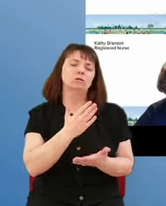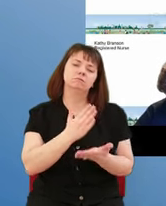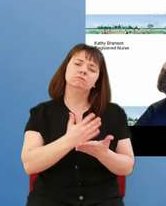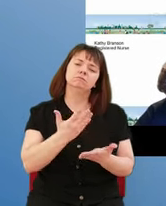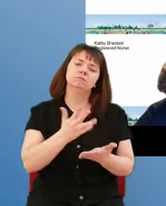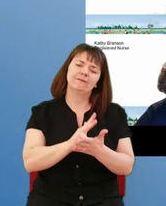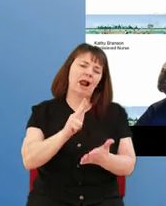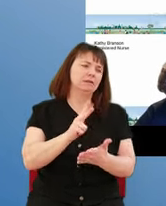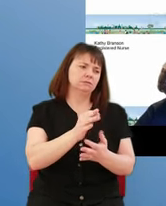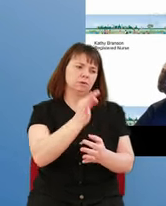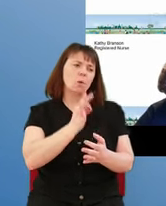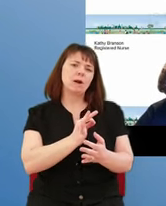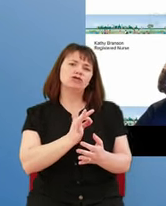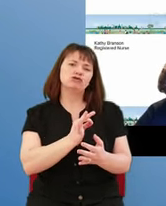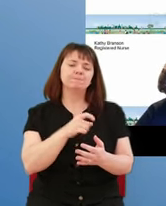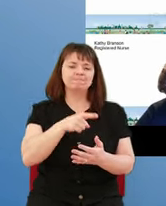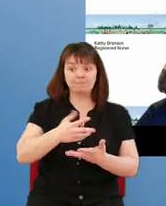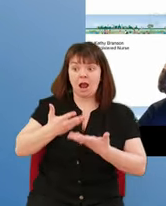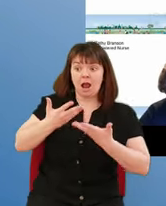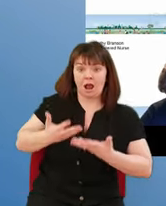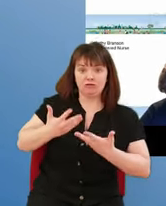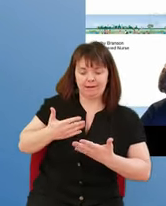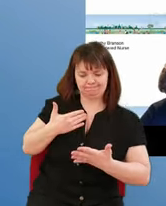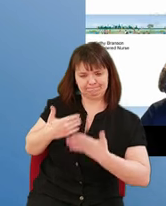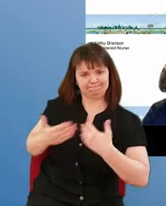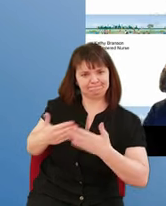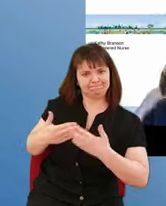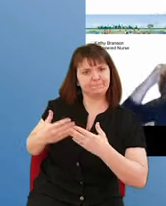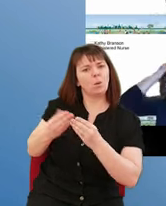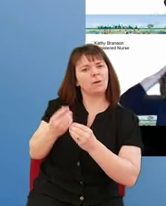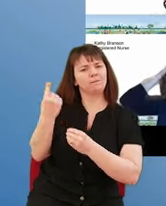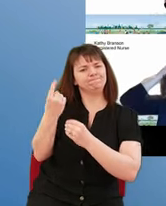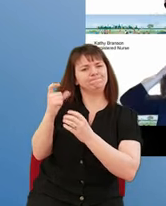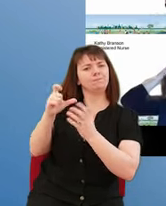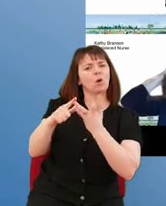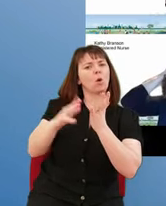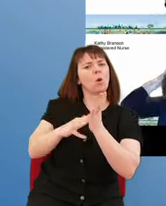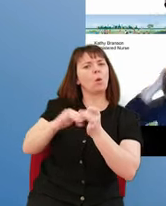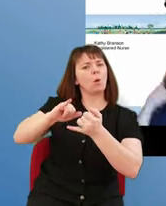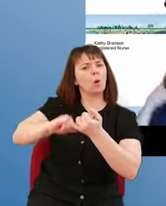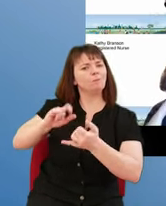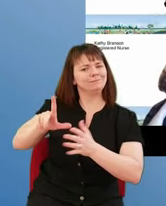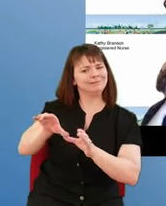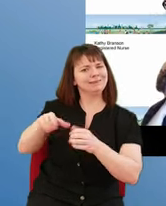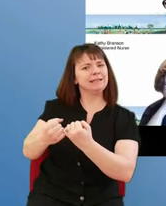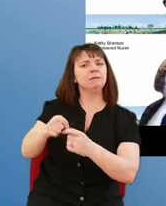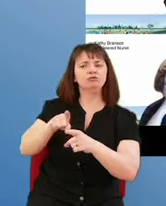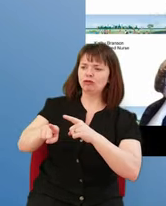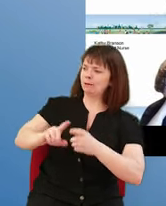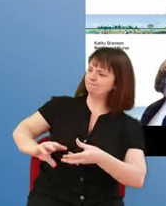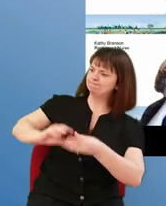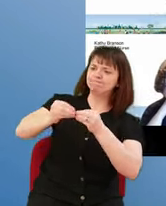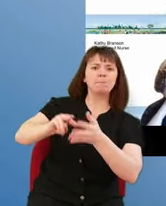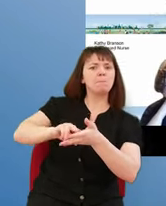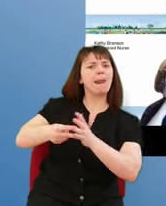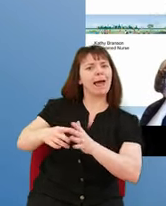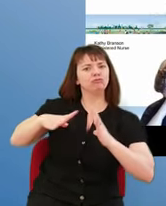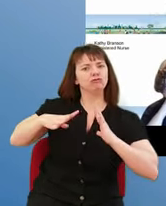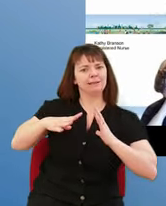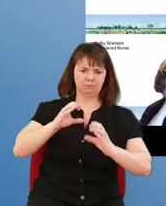comprehensive plan in place. Majority of them are a kind of a change in pathway rather than a change in service